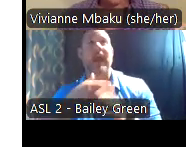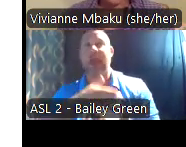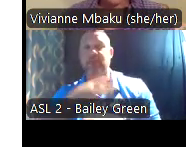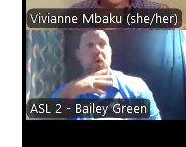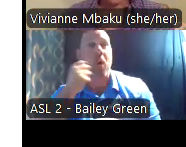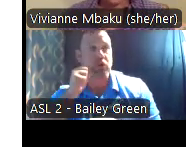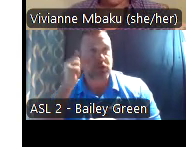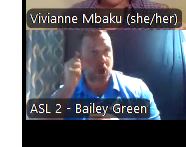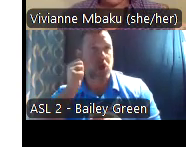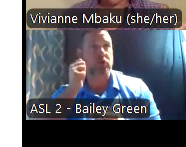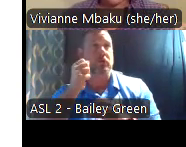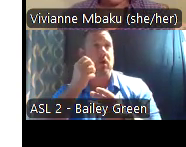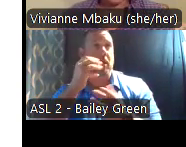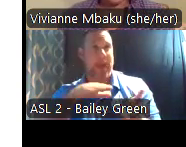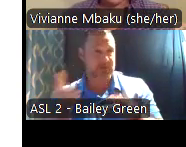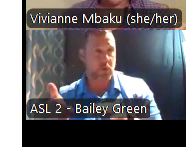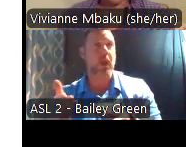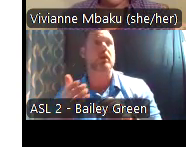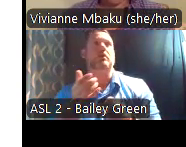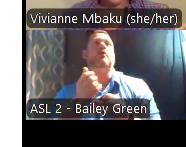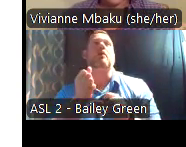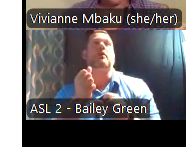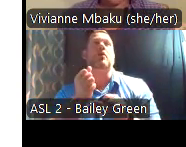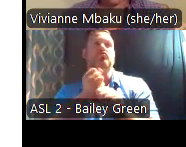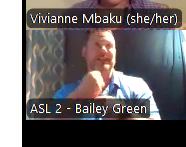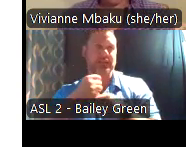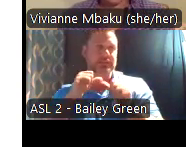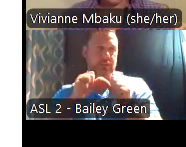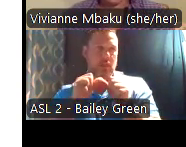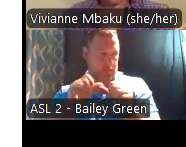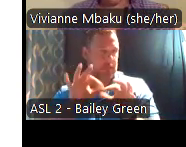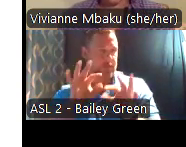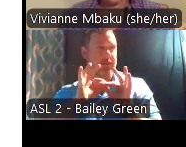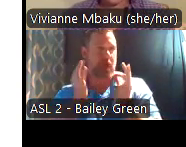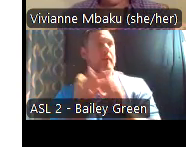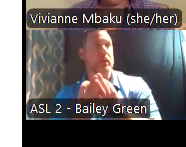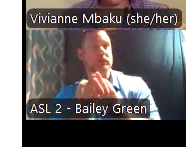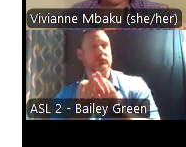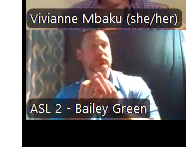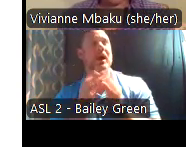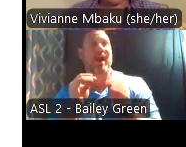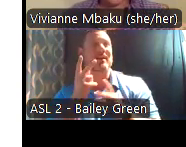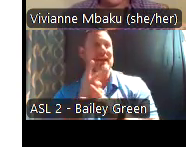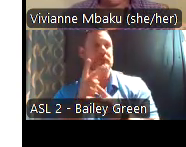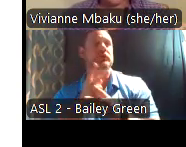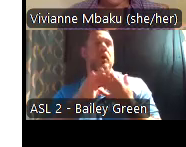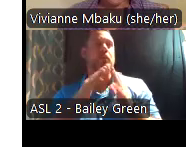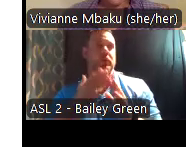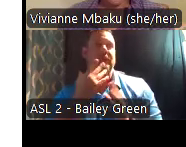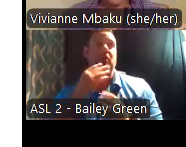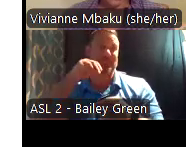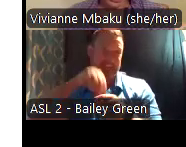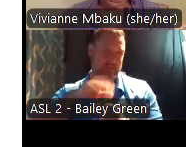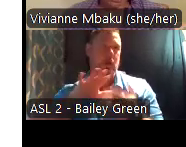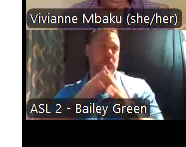passes is able to create stability in these families, and also keep these communities of color in the communities that